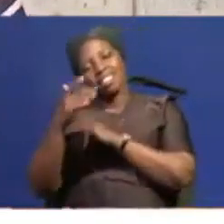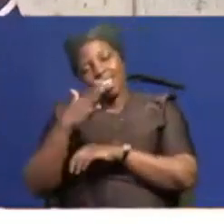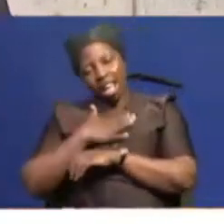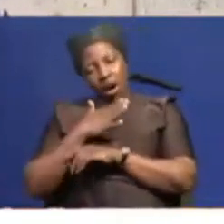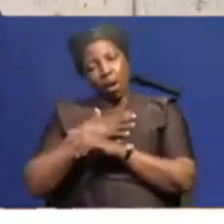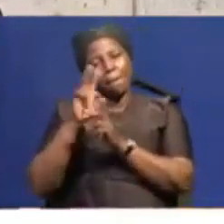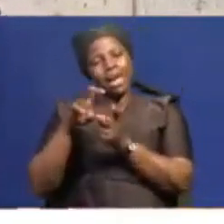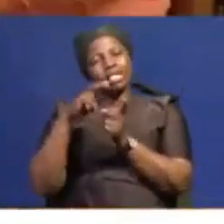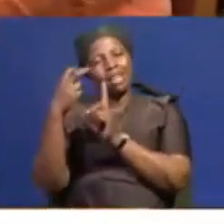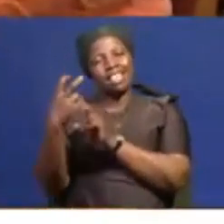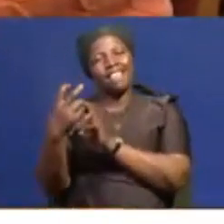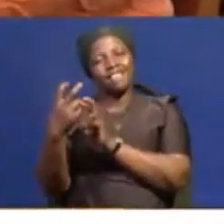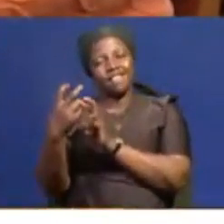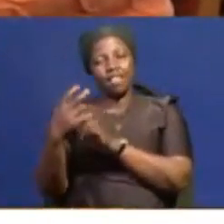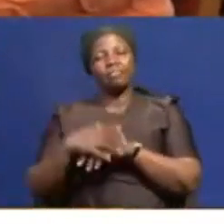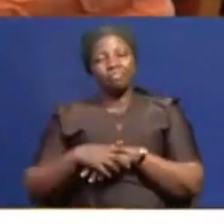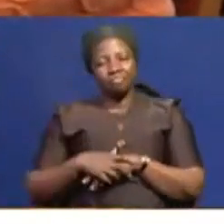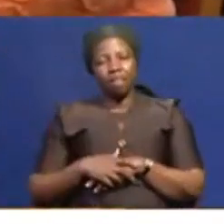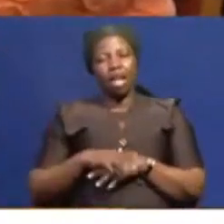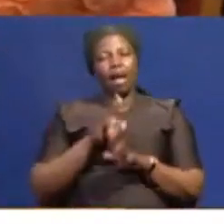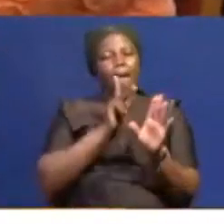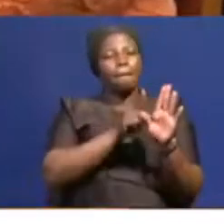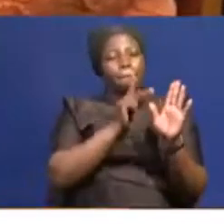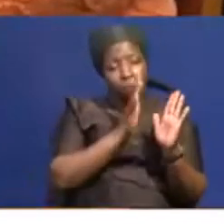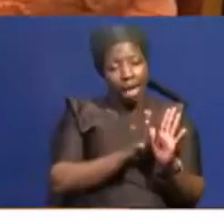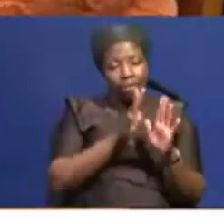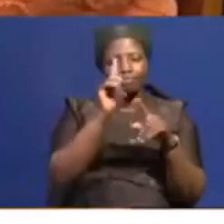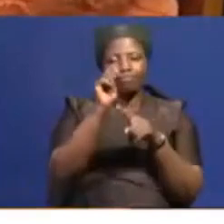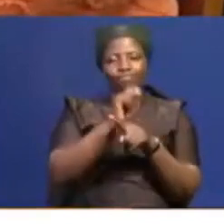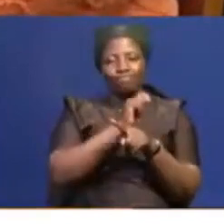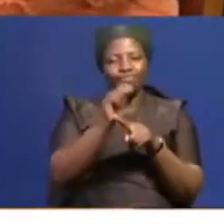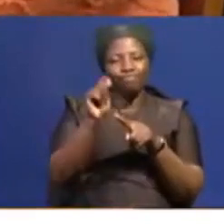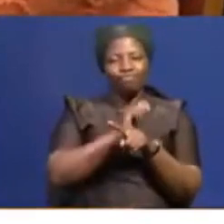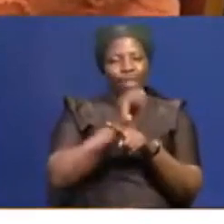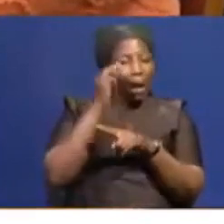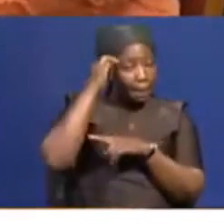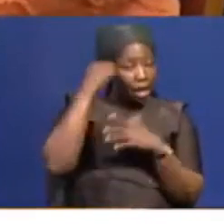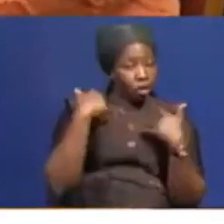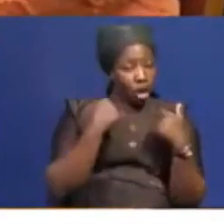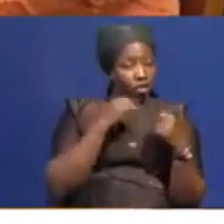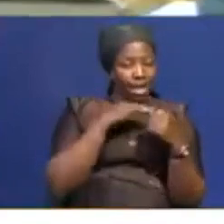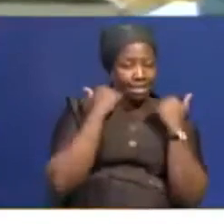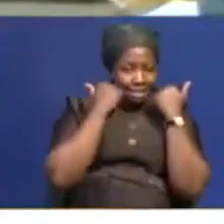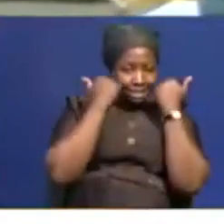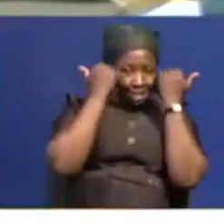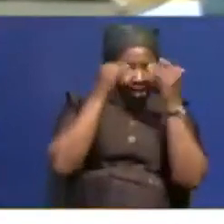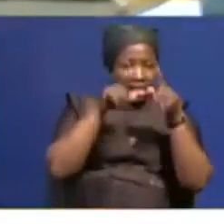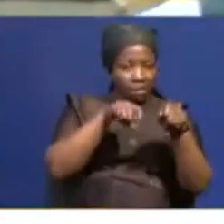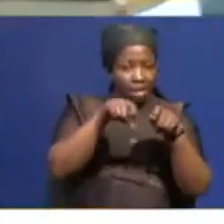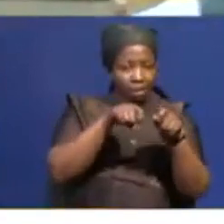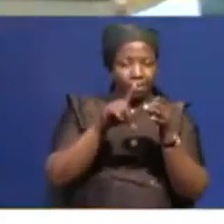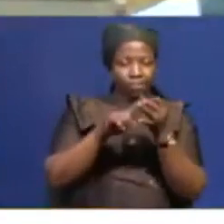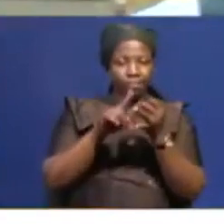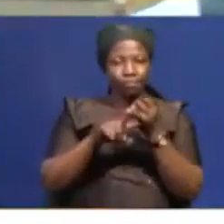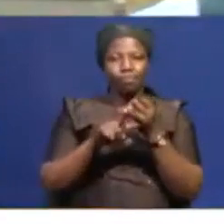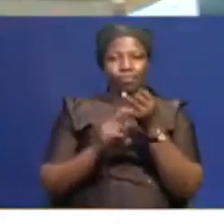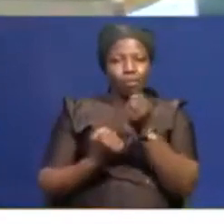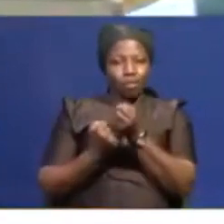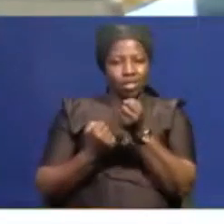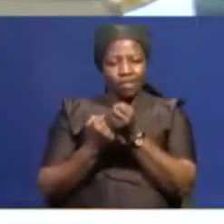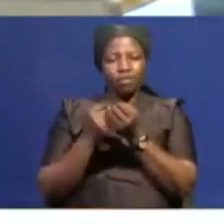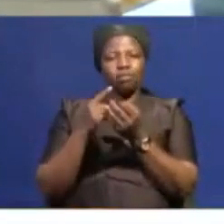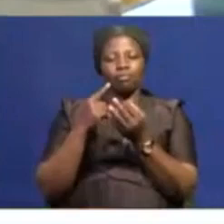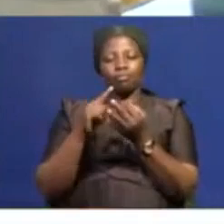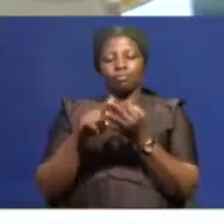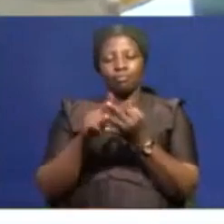our perspective towards it. Participants are trained on mental health and stress management, supportive conversations and basic counseling techniques,